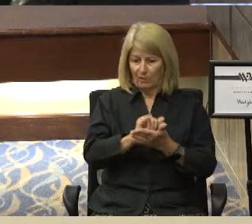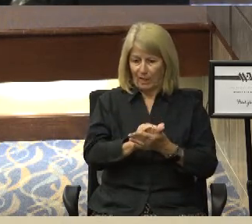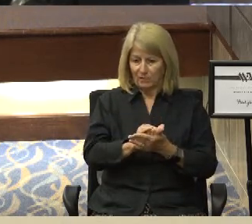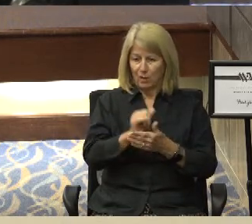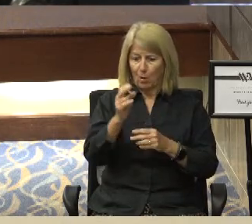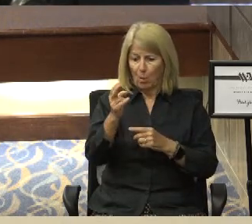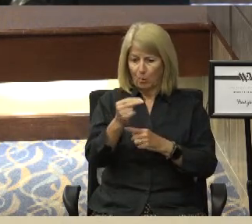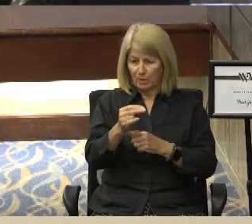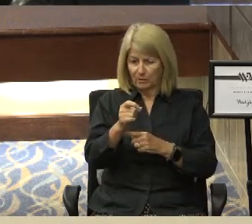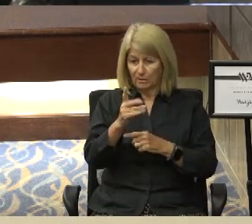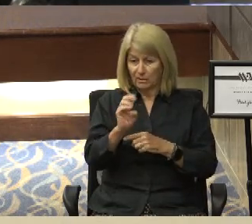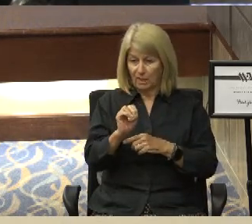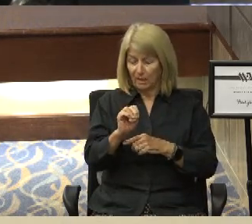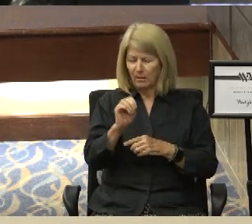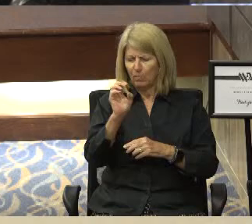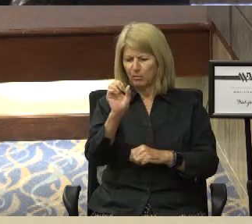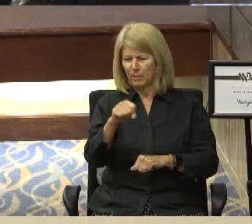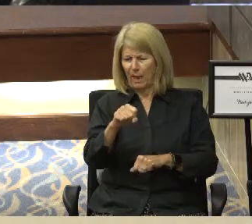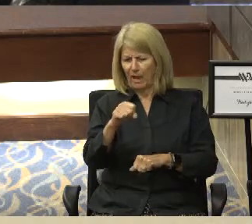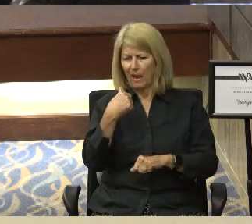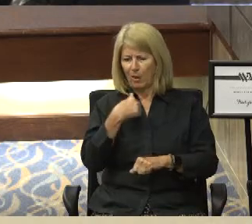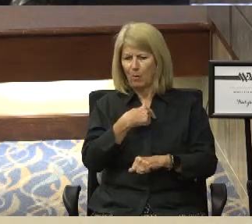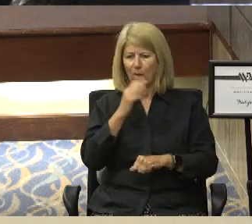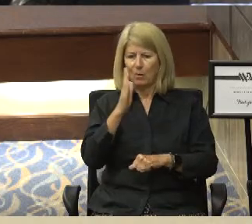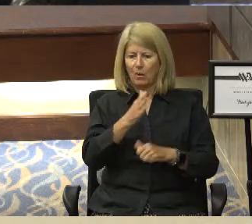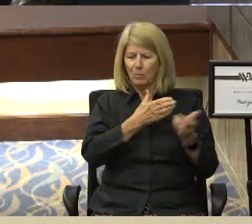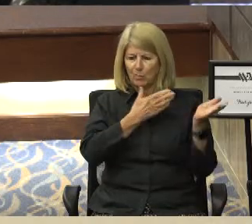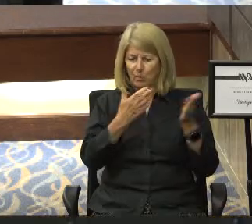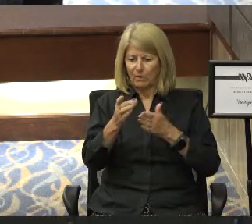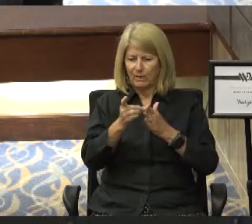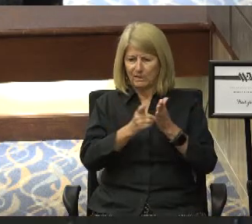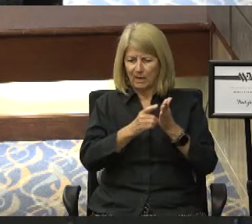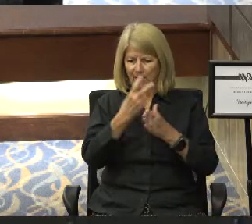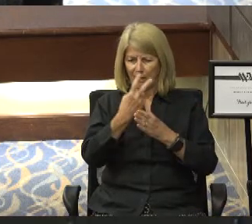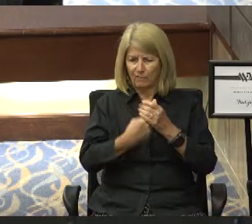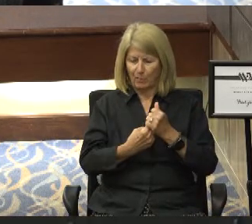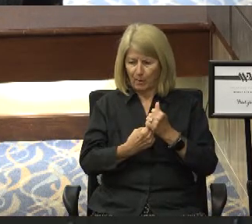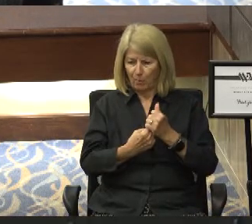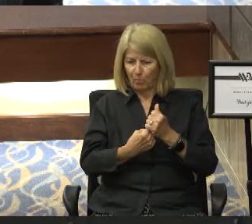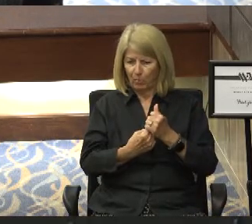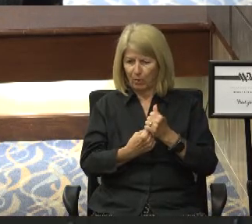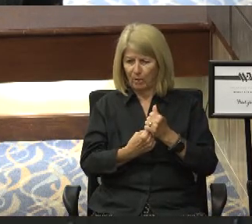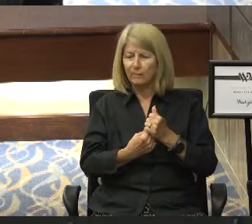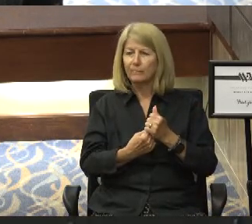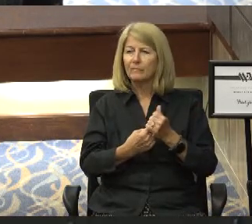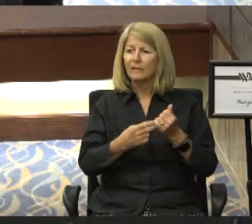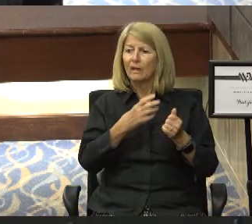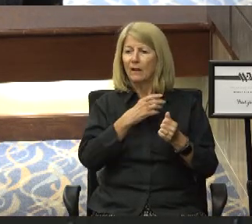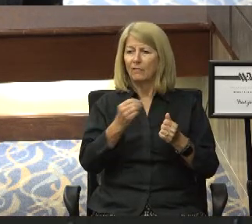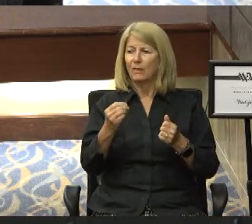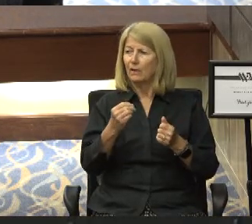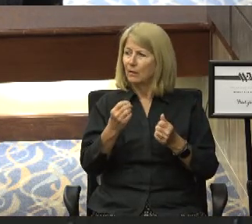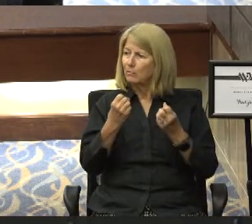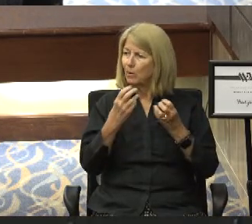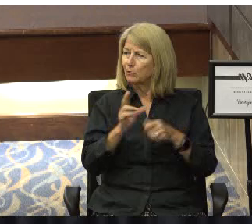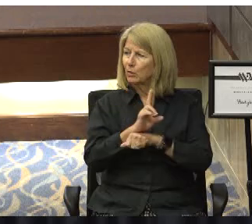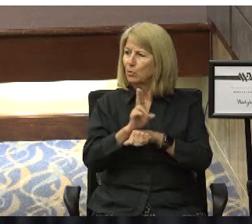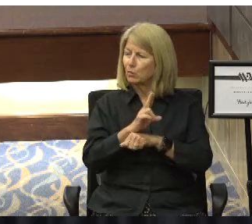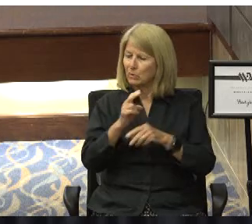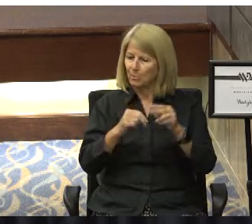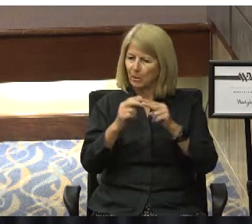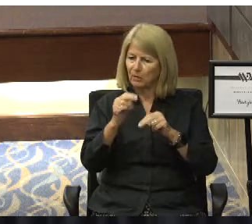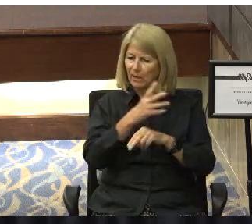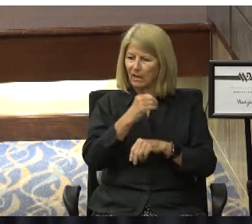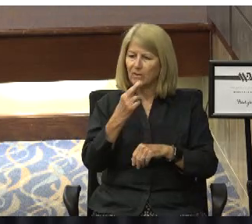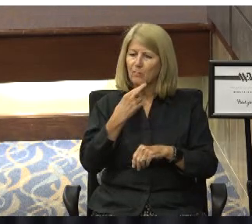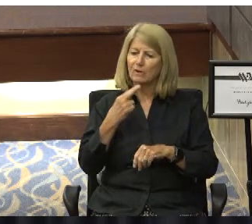hotel site? We'll be bringing the design of both of those, the mixed-use building as well as the restaurants to y'all. And, we've got a meeting